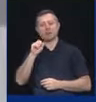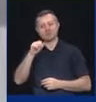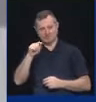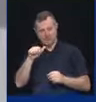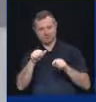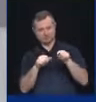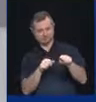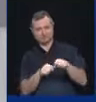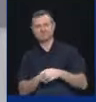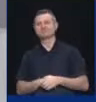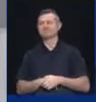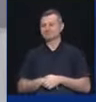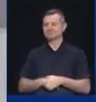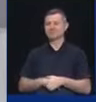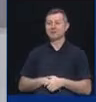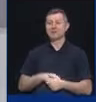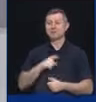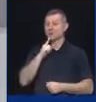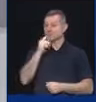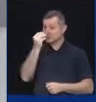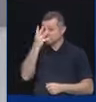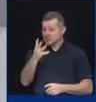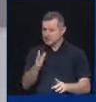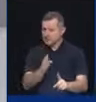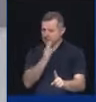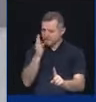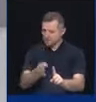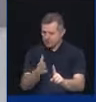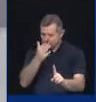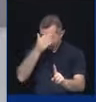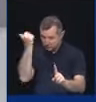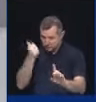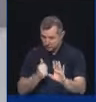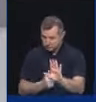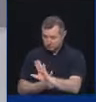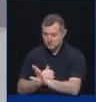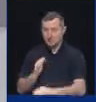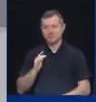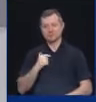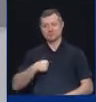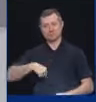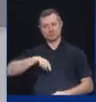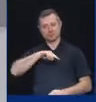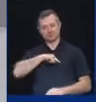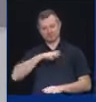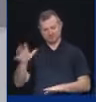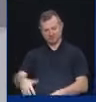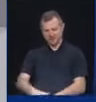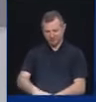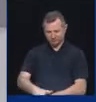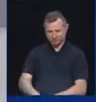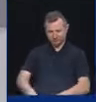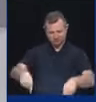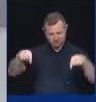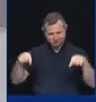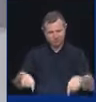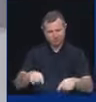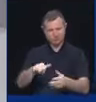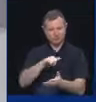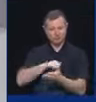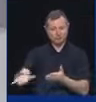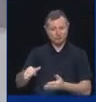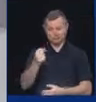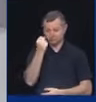While we never forget that our roots are firmly planted in New York City, the Tribeca Festival has become an